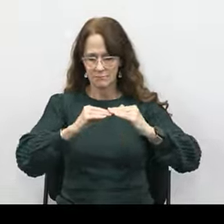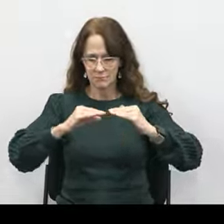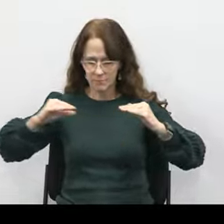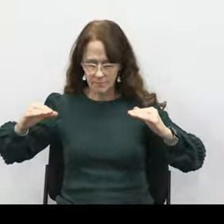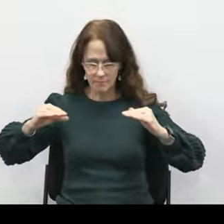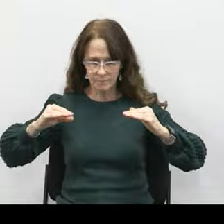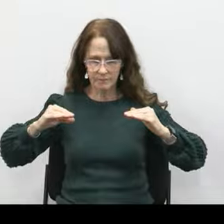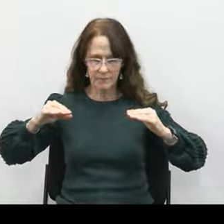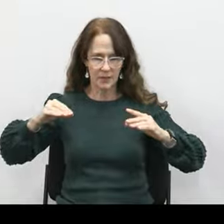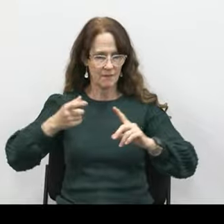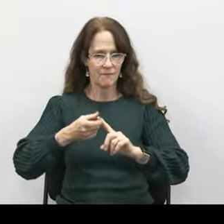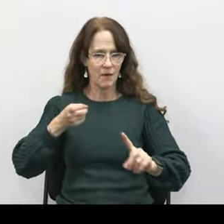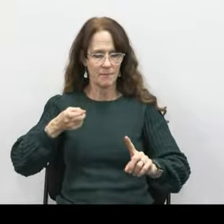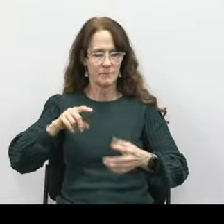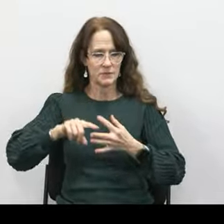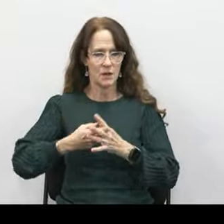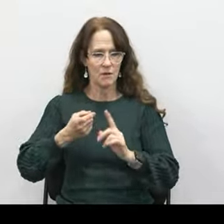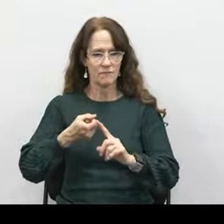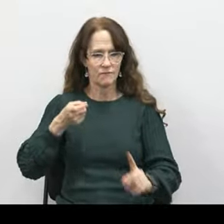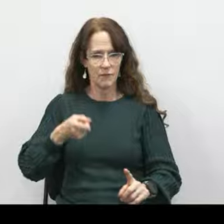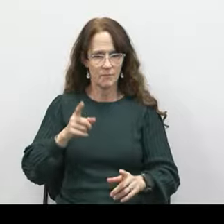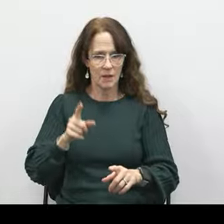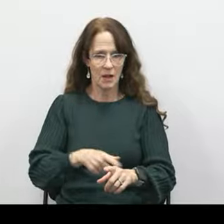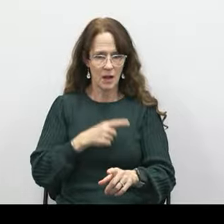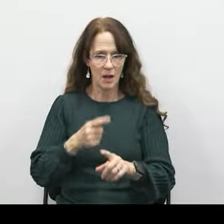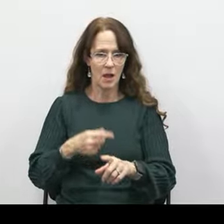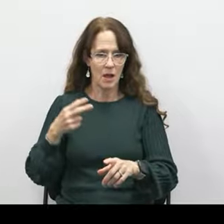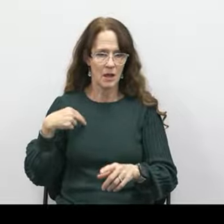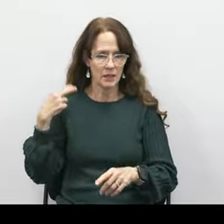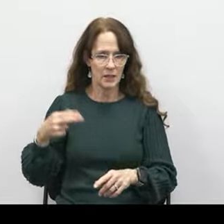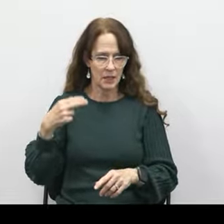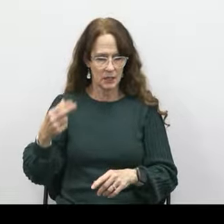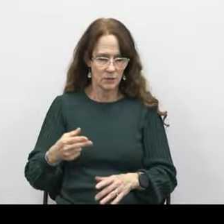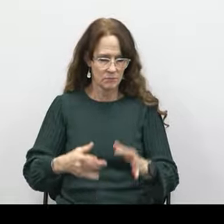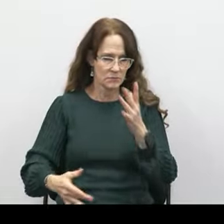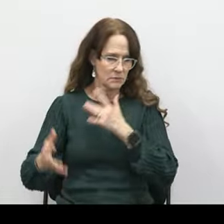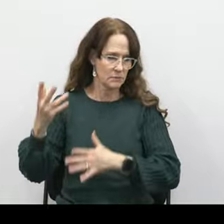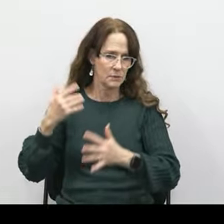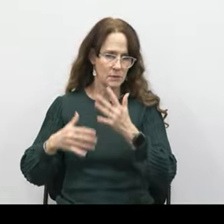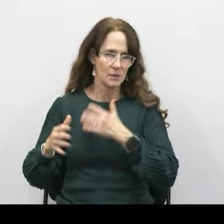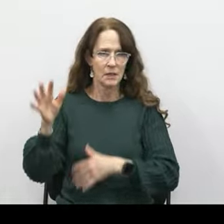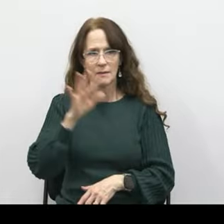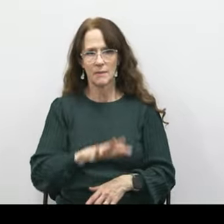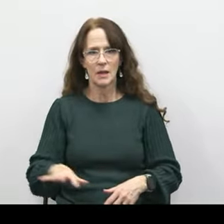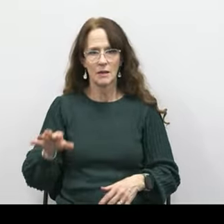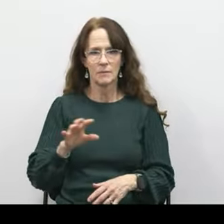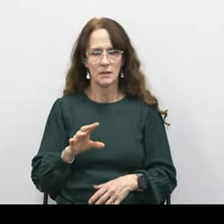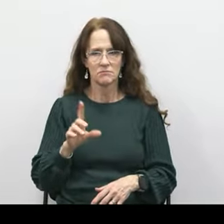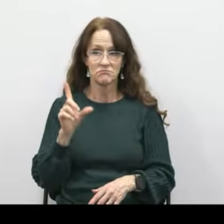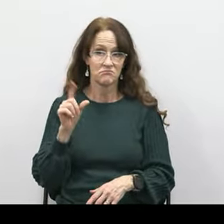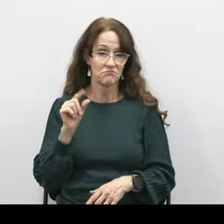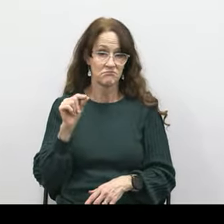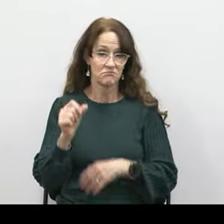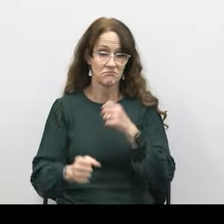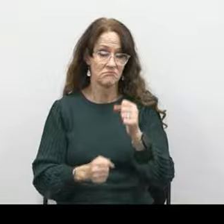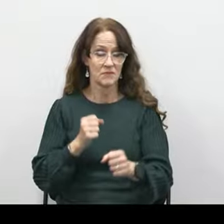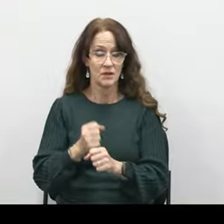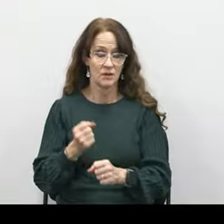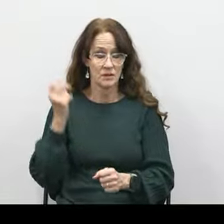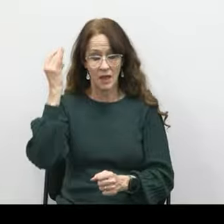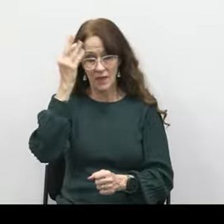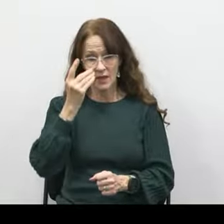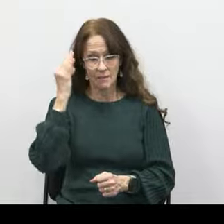continuing to study. We do have a long history of common assessment that dates back probably 2 decades of thinking about